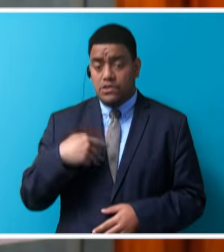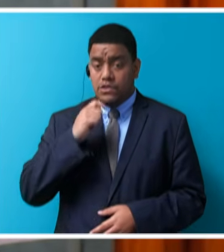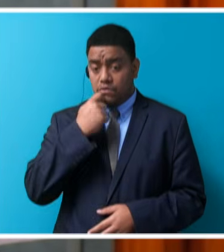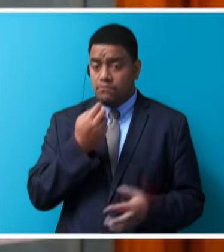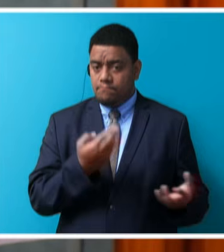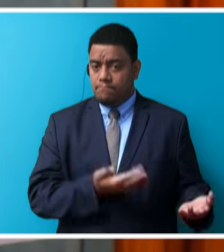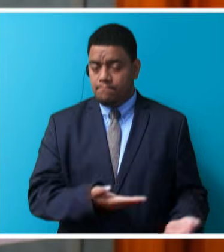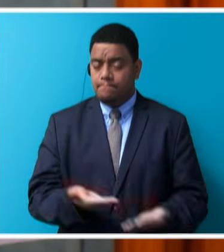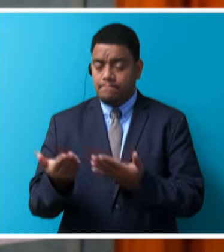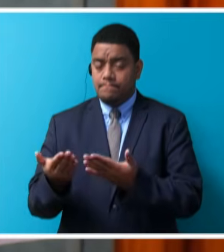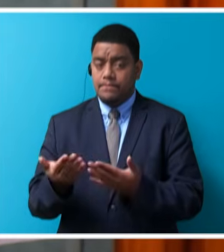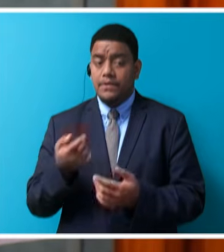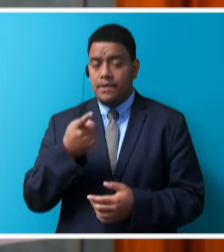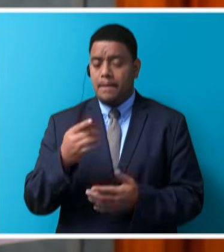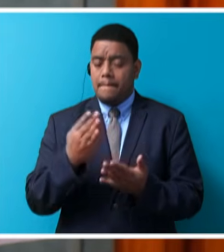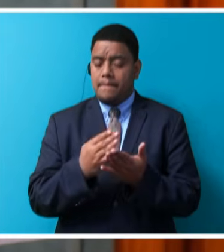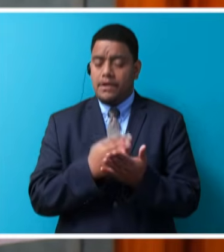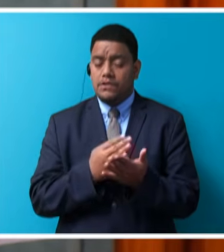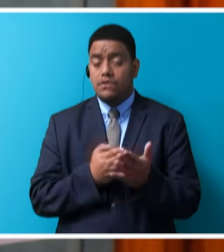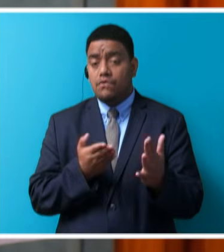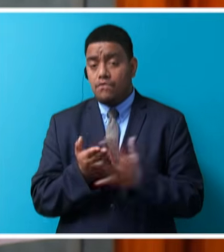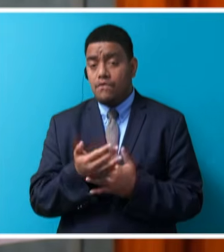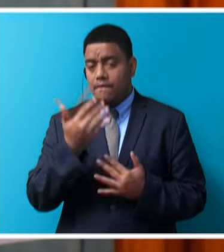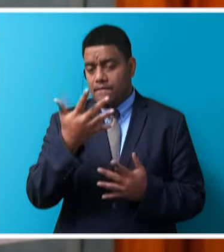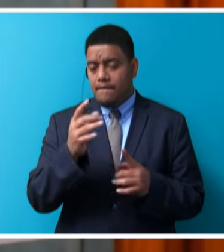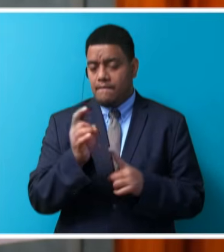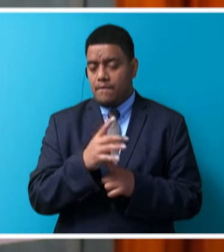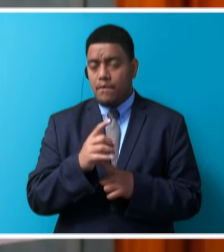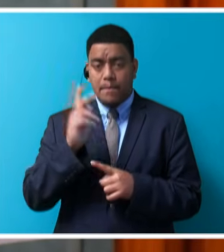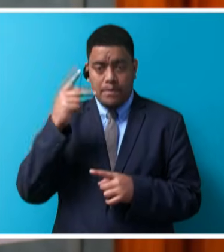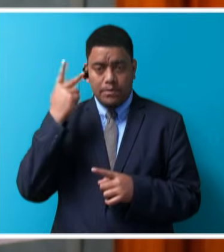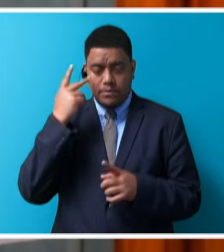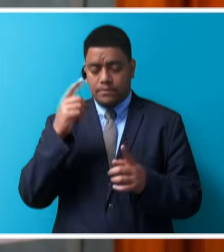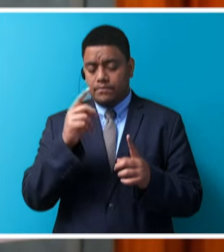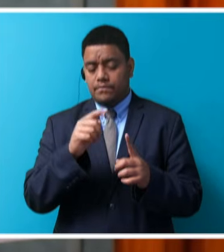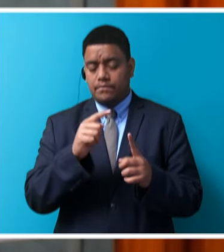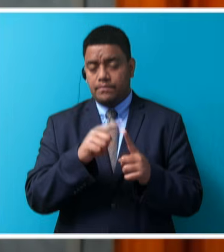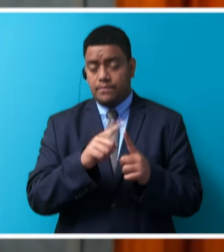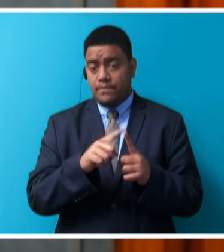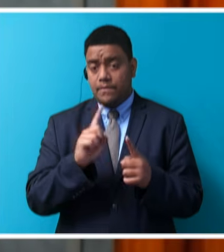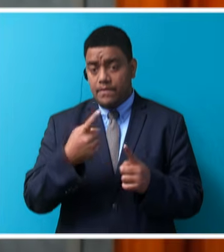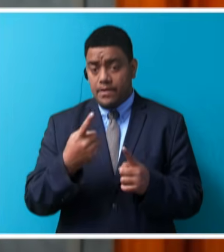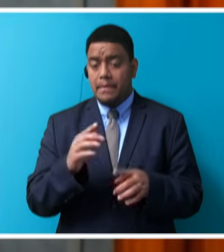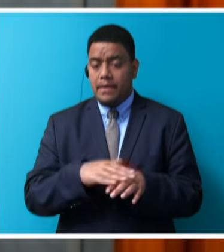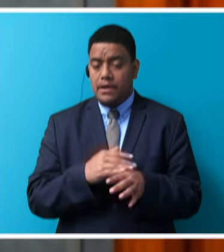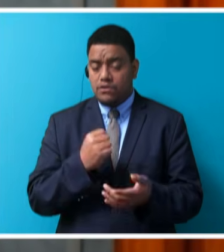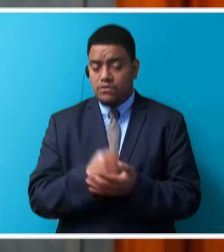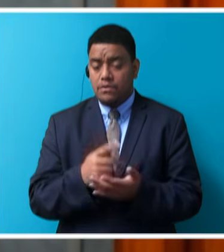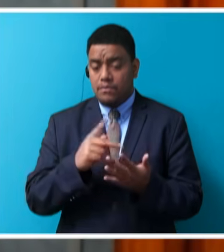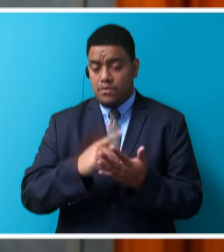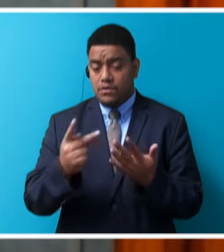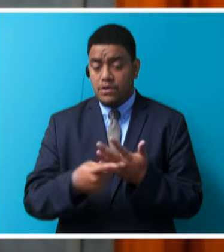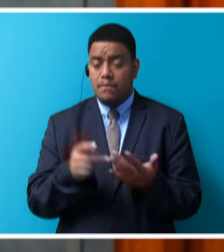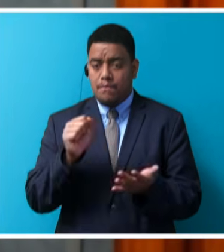implement its budget through 5 important principles. First, ensuring that projects are